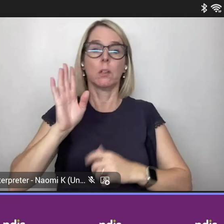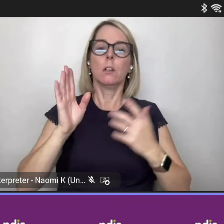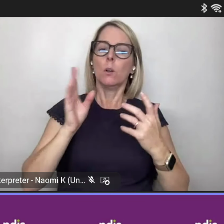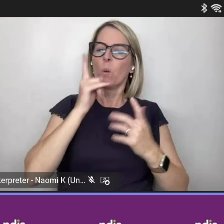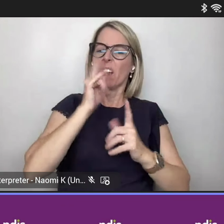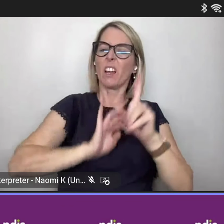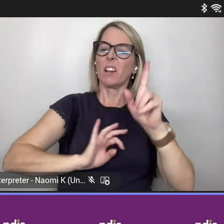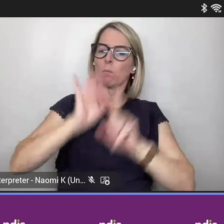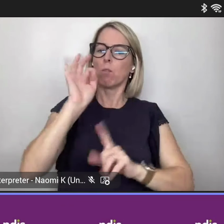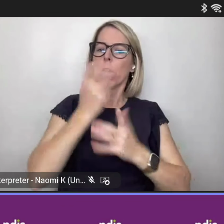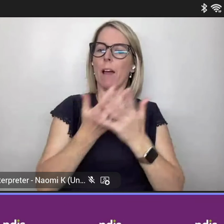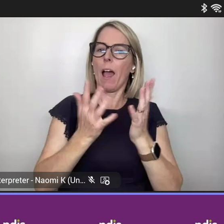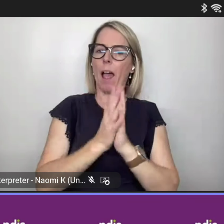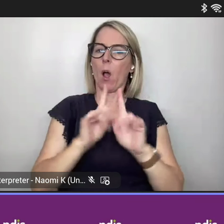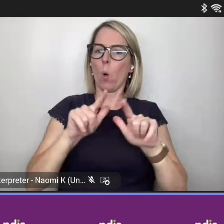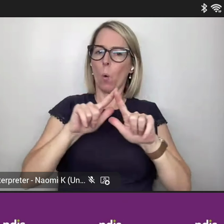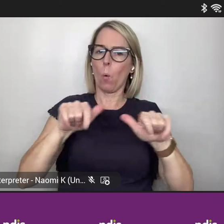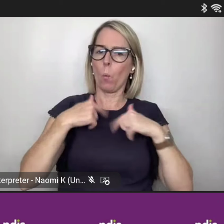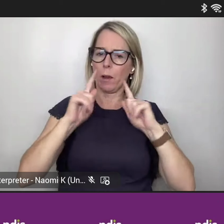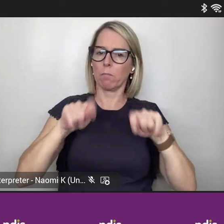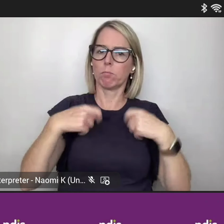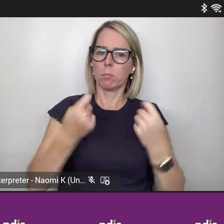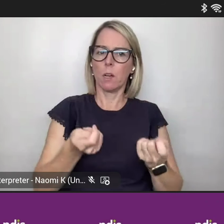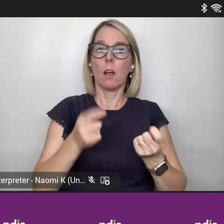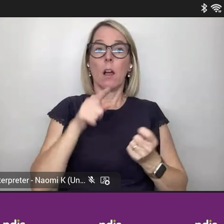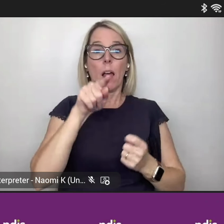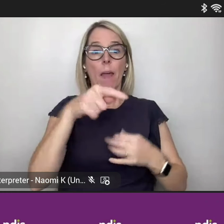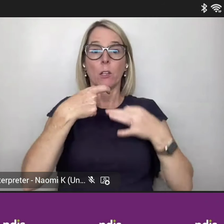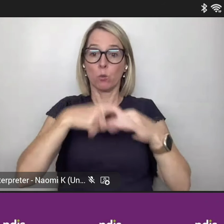complete the survey. I'll just leave this up for a couple of minutes.